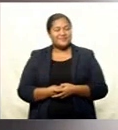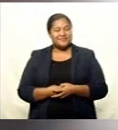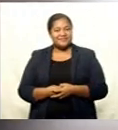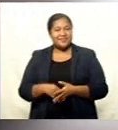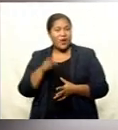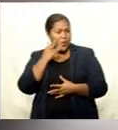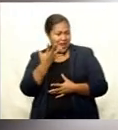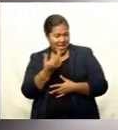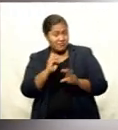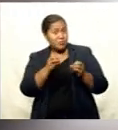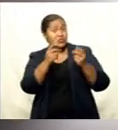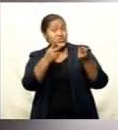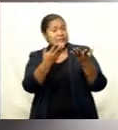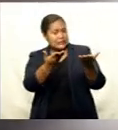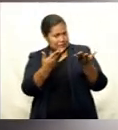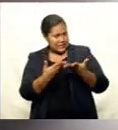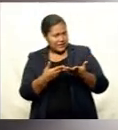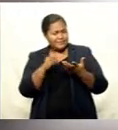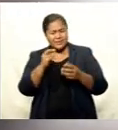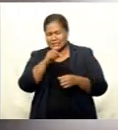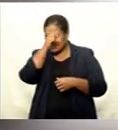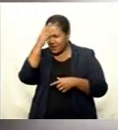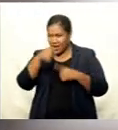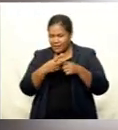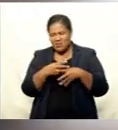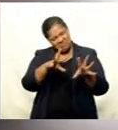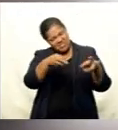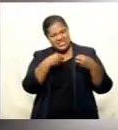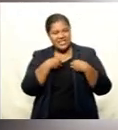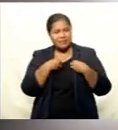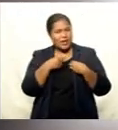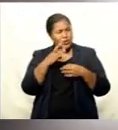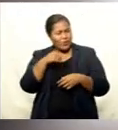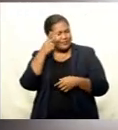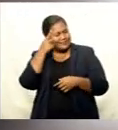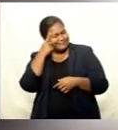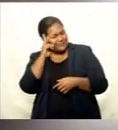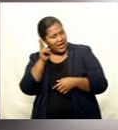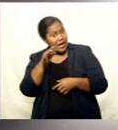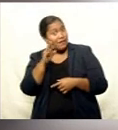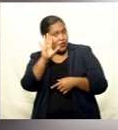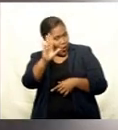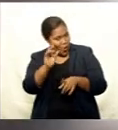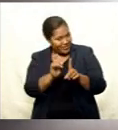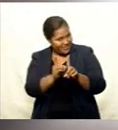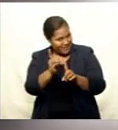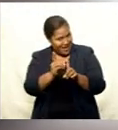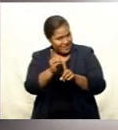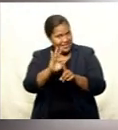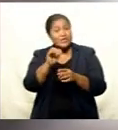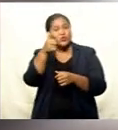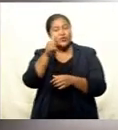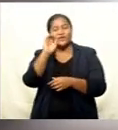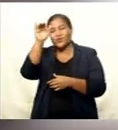Whenever an opportunity presents itself, be smart about it and take it. Don't think twice. It's for your development as a player and good for your